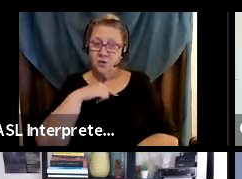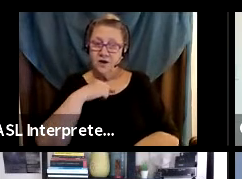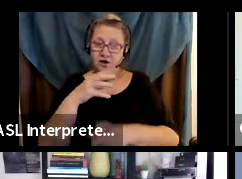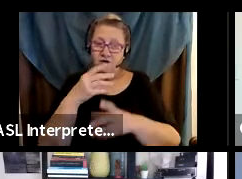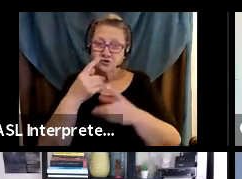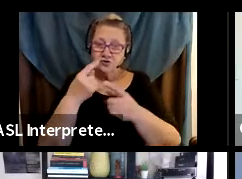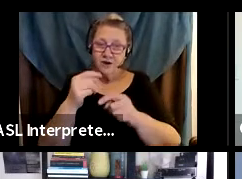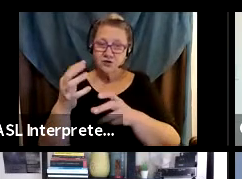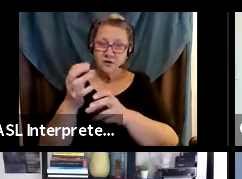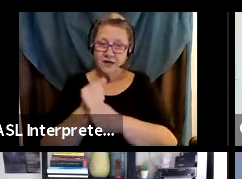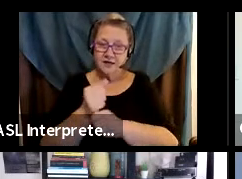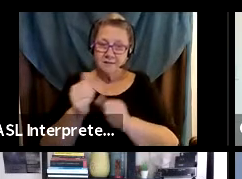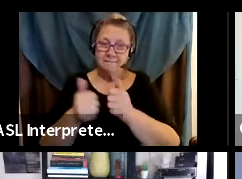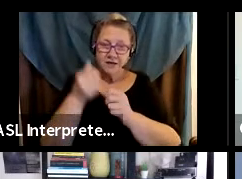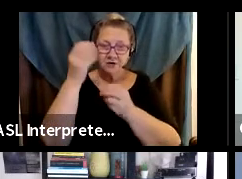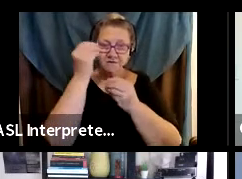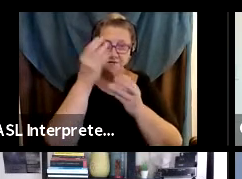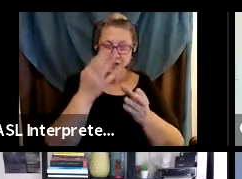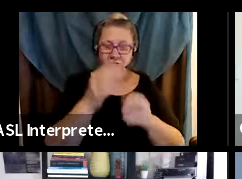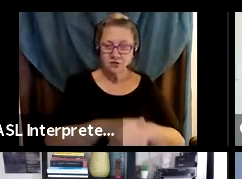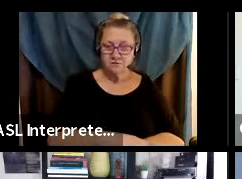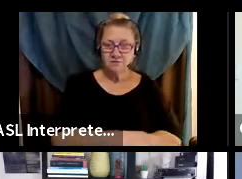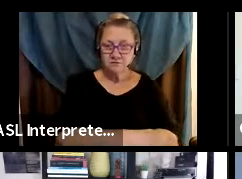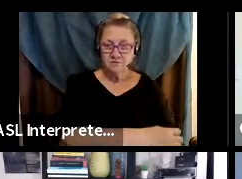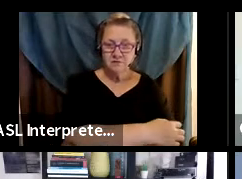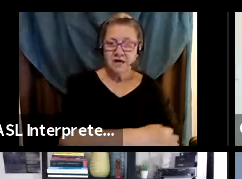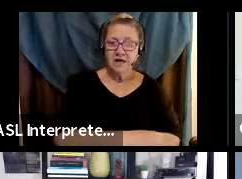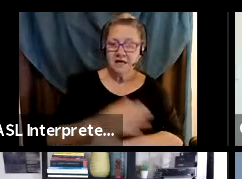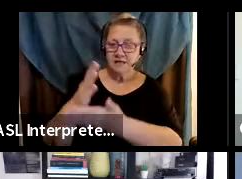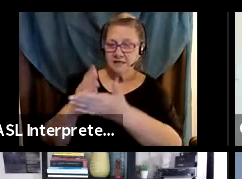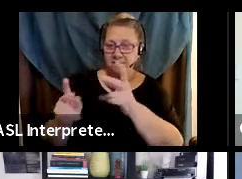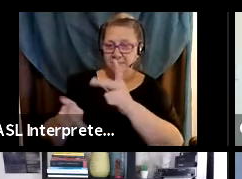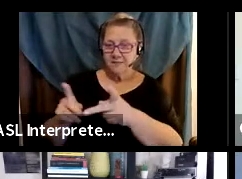many people have been getting their vaccines through a lot of different ways, some through their